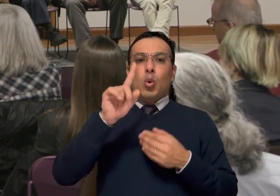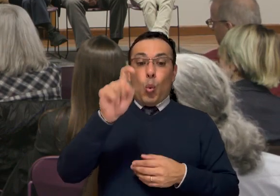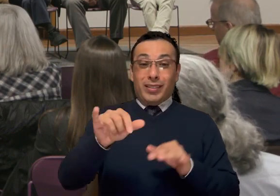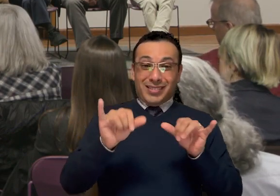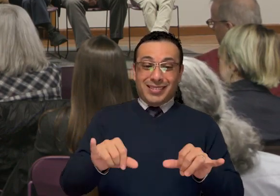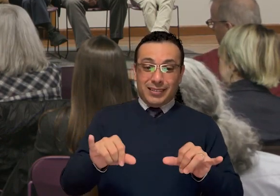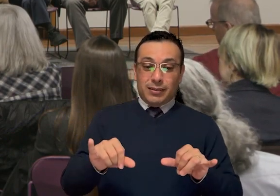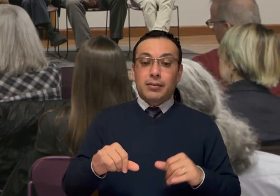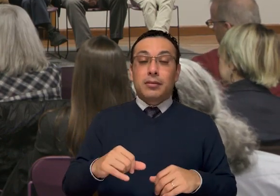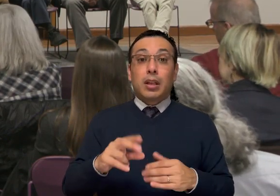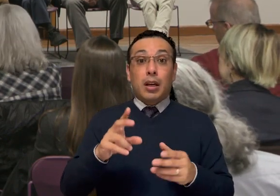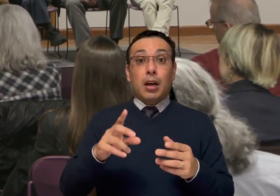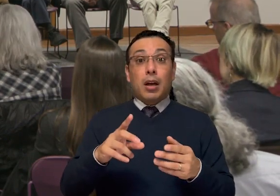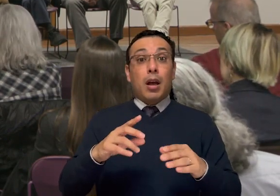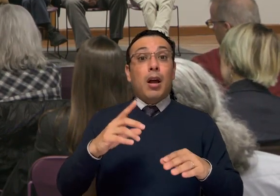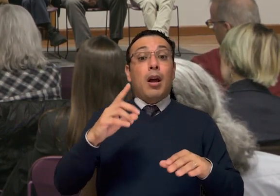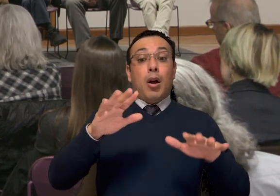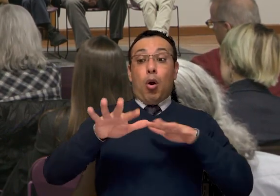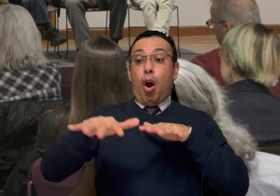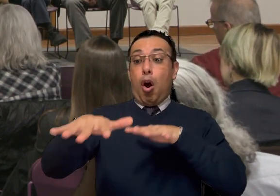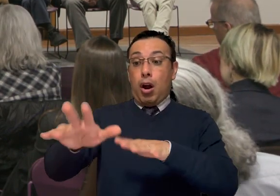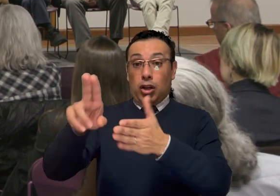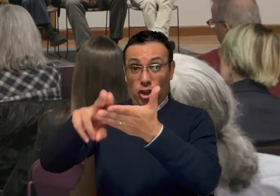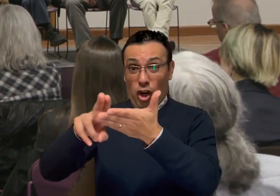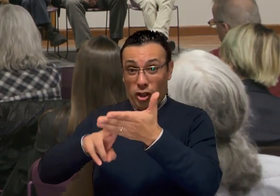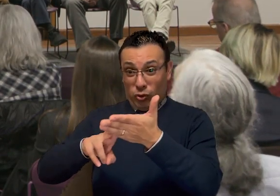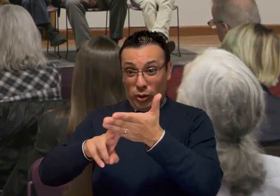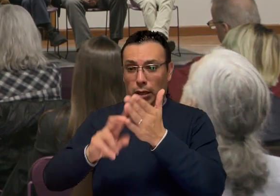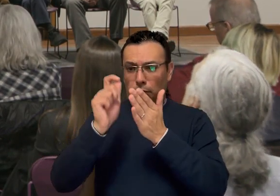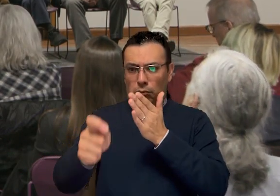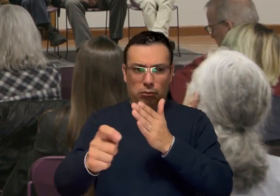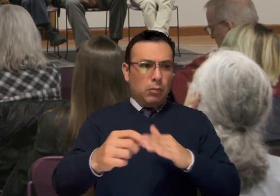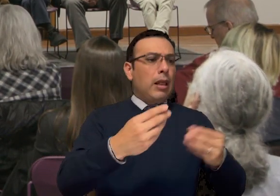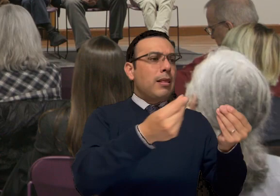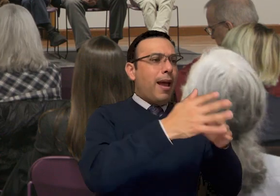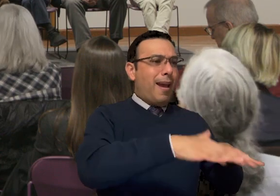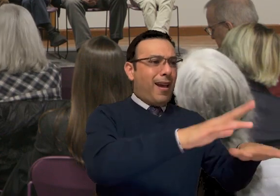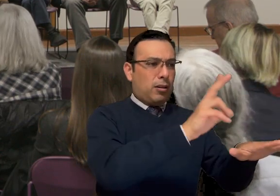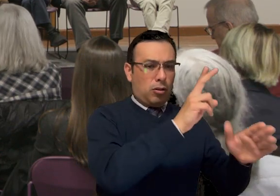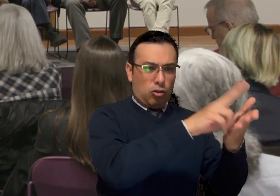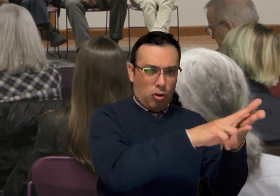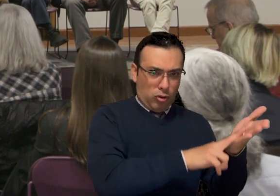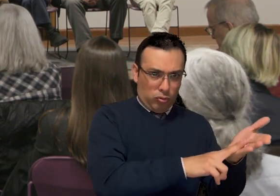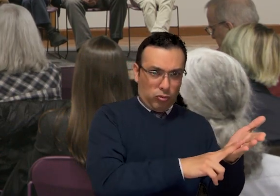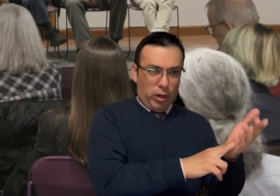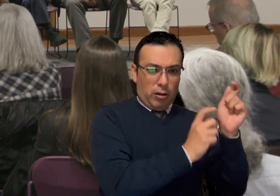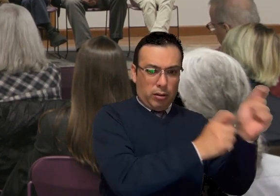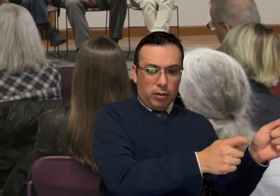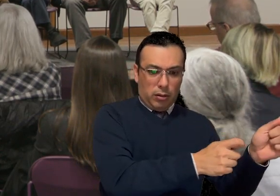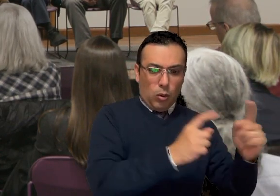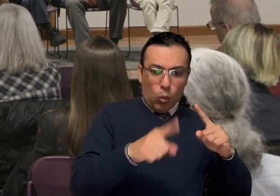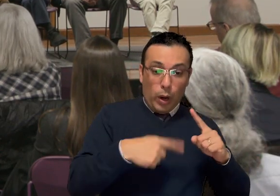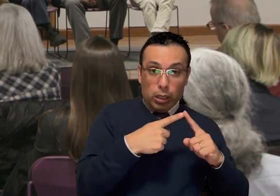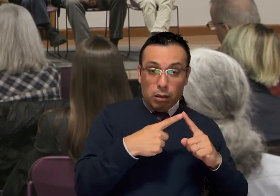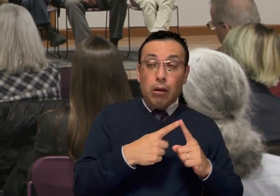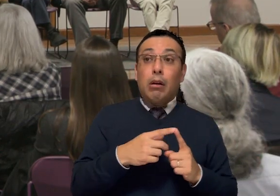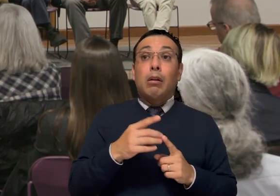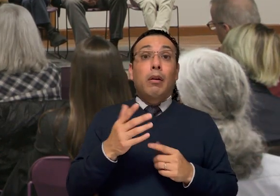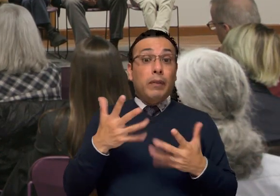and has it been determined whether these are going to be design build or design bid build contracts?